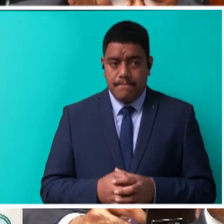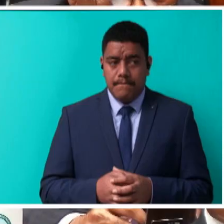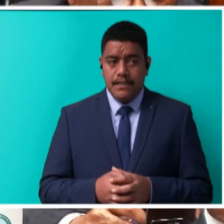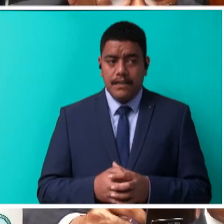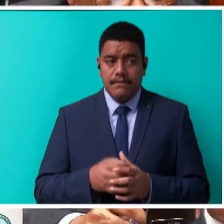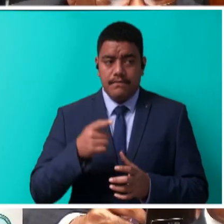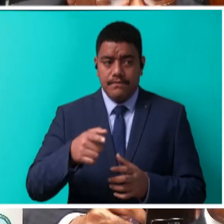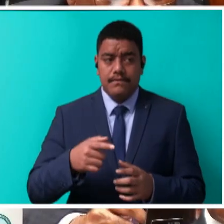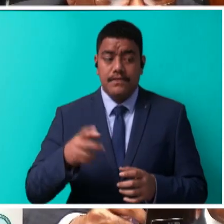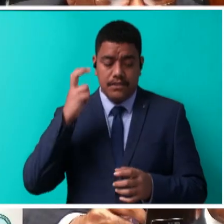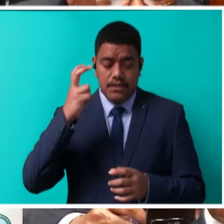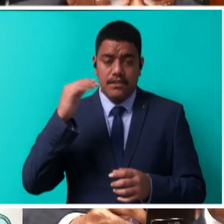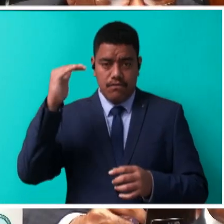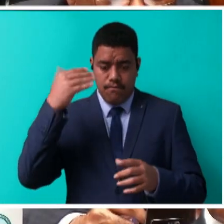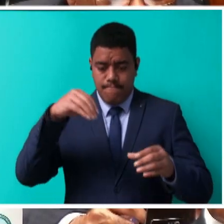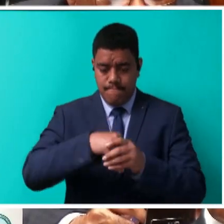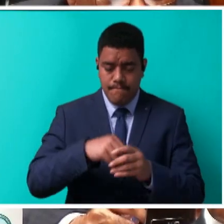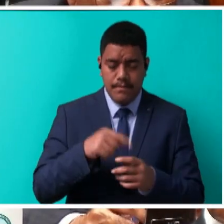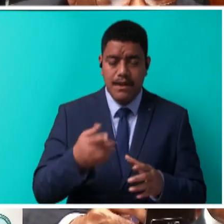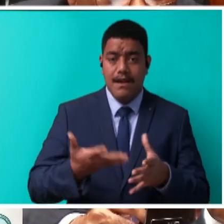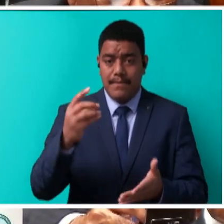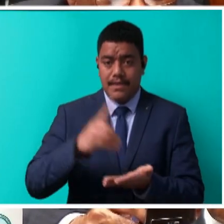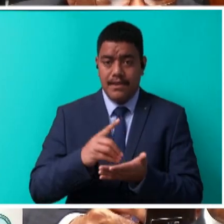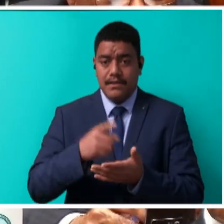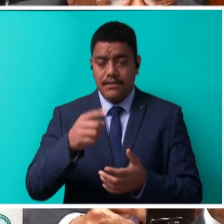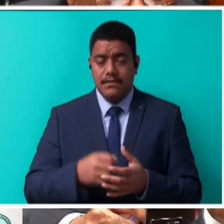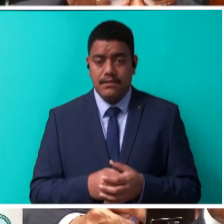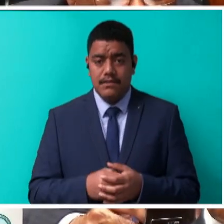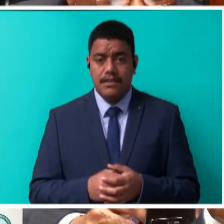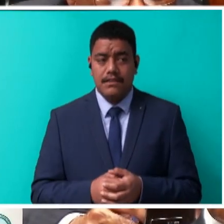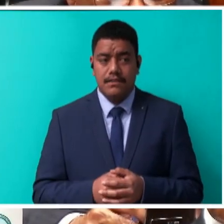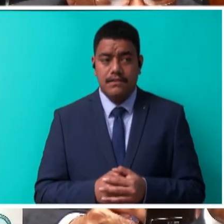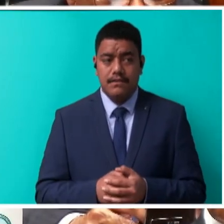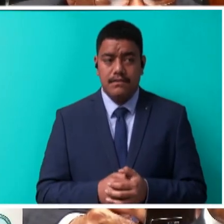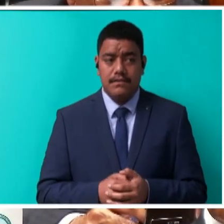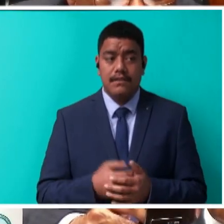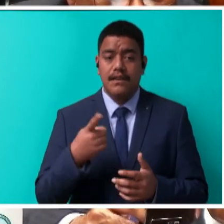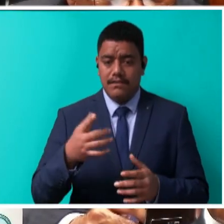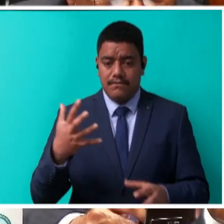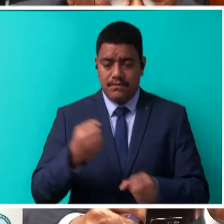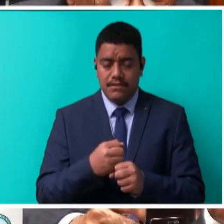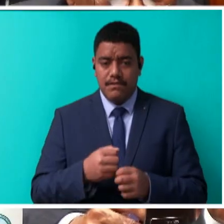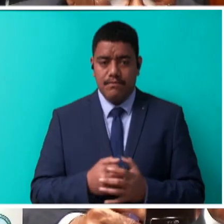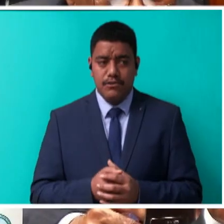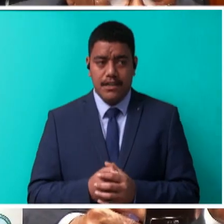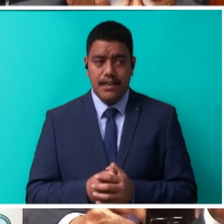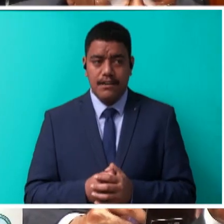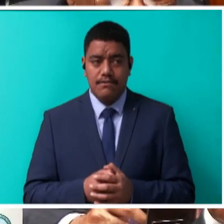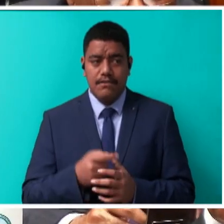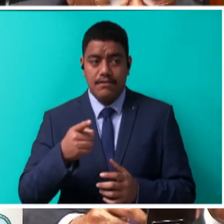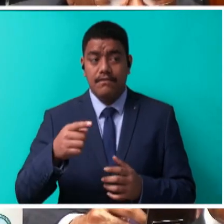dedicated judicial training room, upgraded legal practitioners unit facilities, and the secure storage containers for disposed